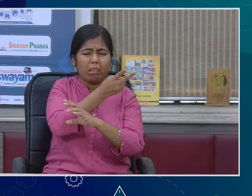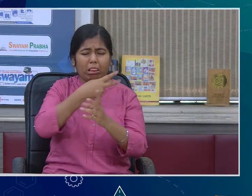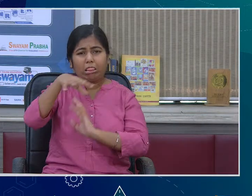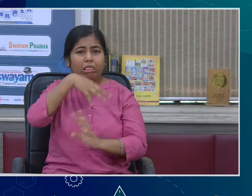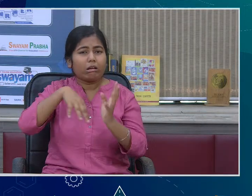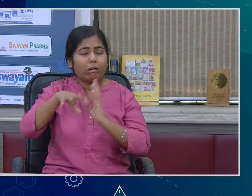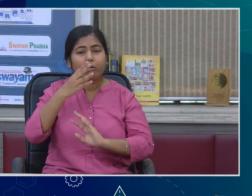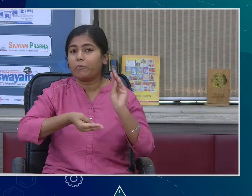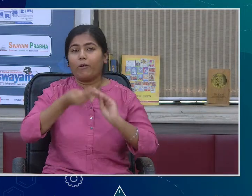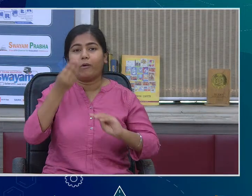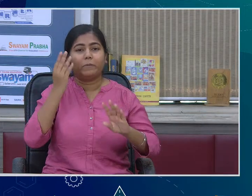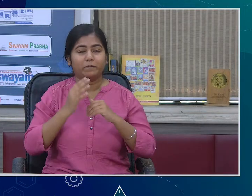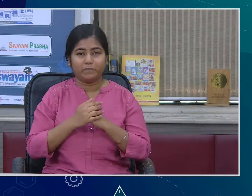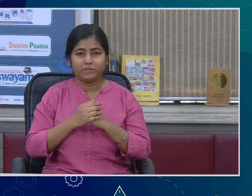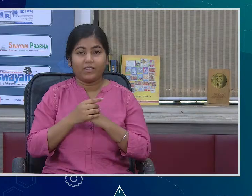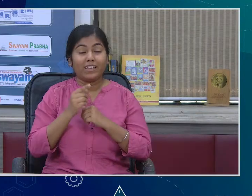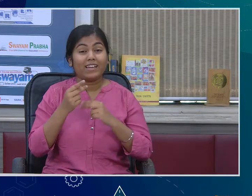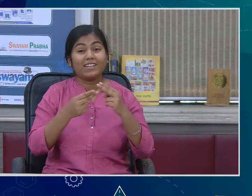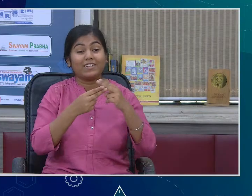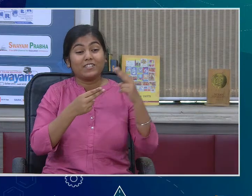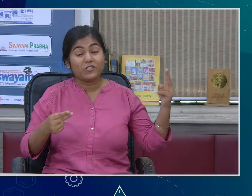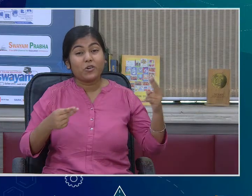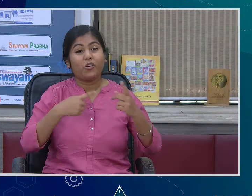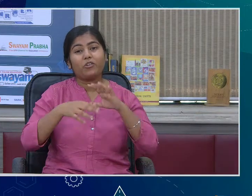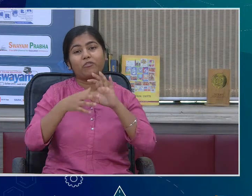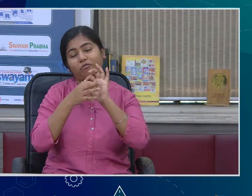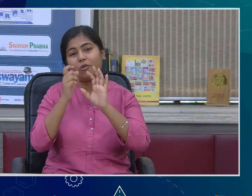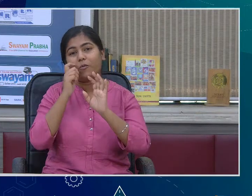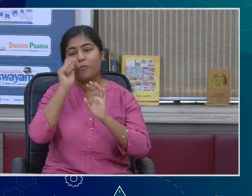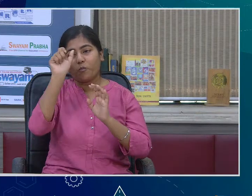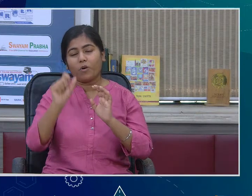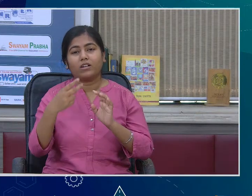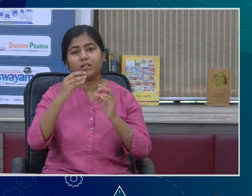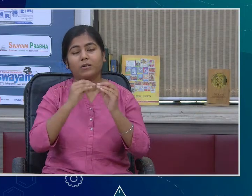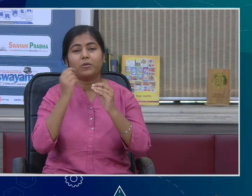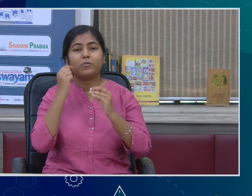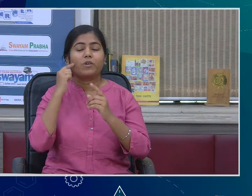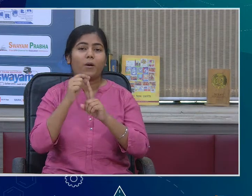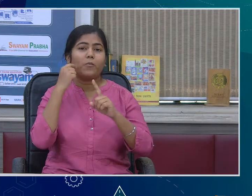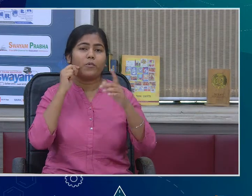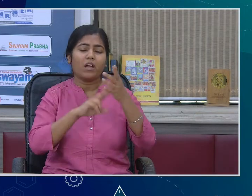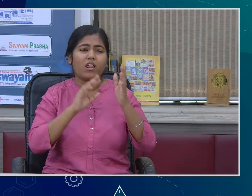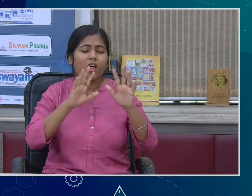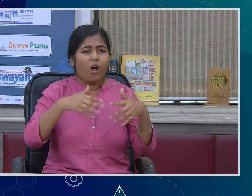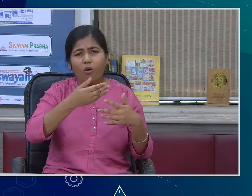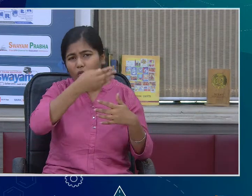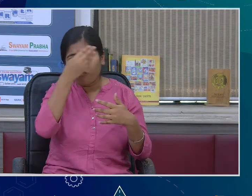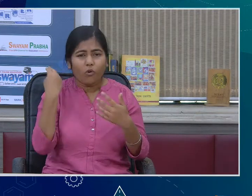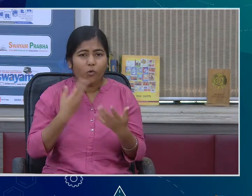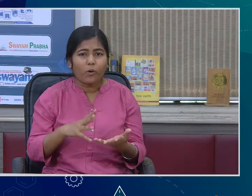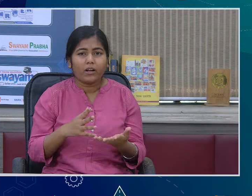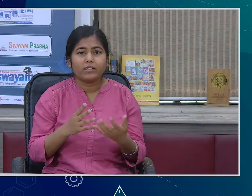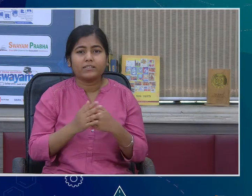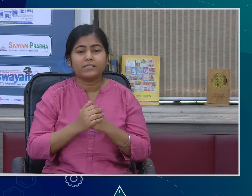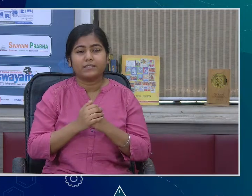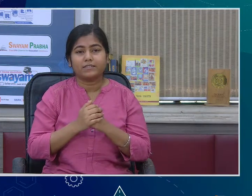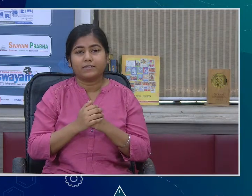whole story revolves around Bepin Choudhury, how, his forgetfulness